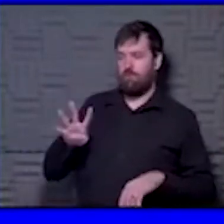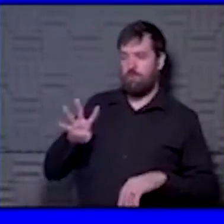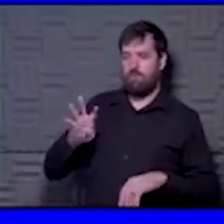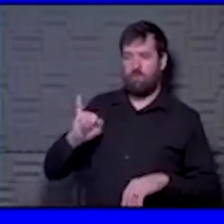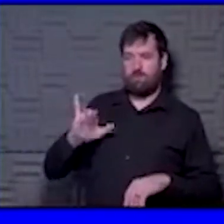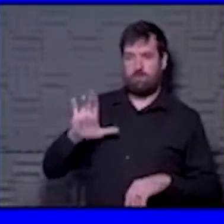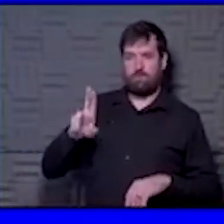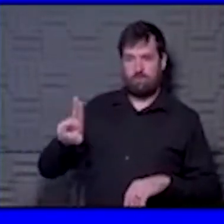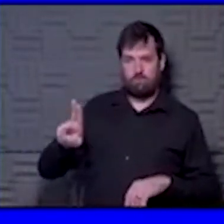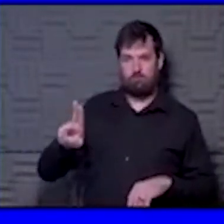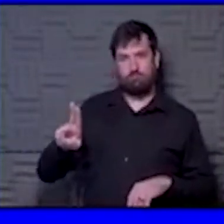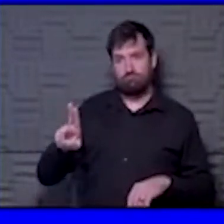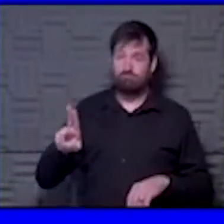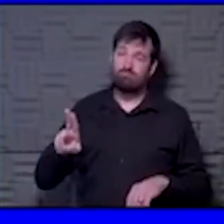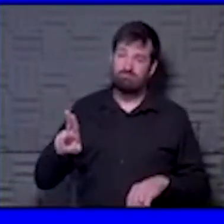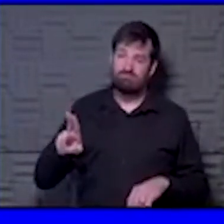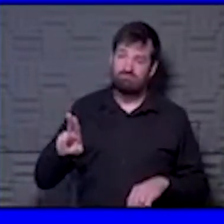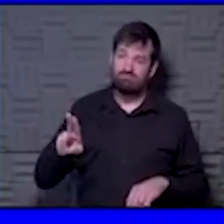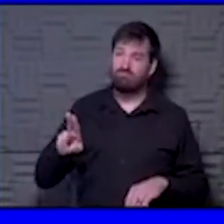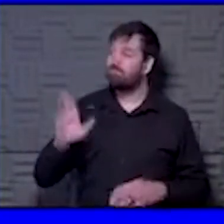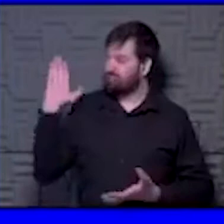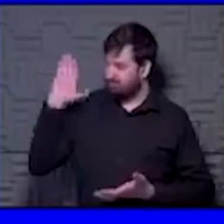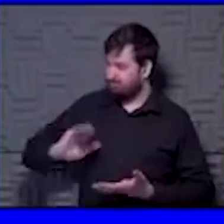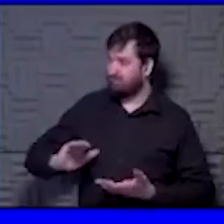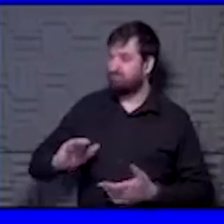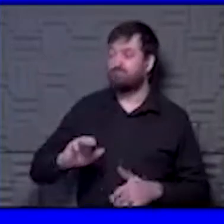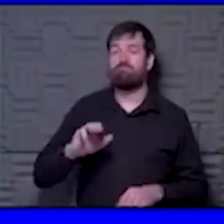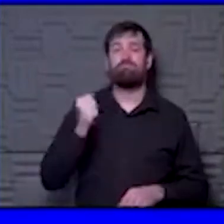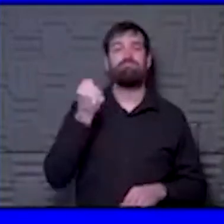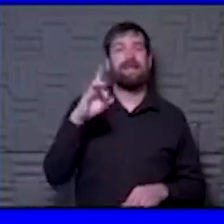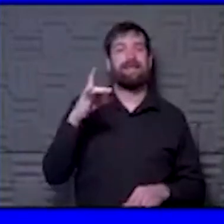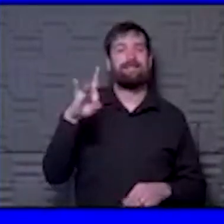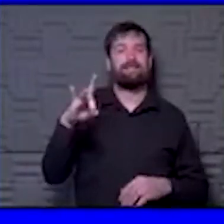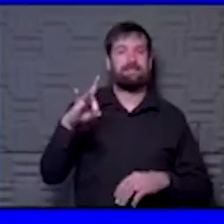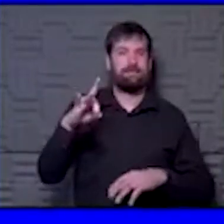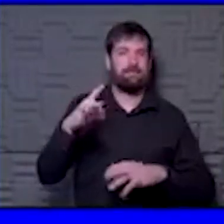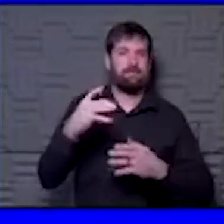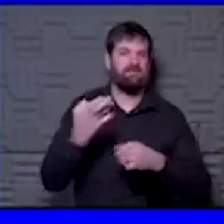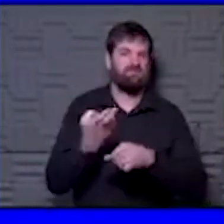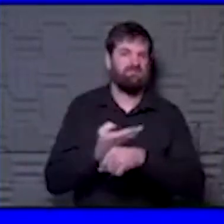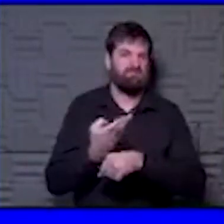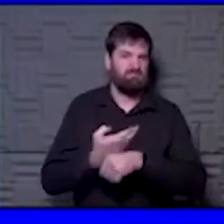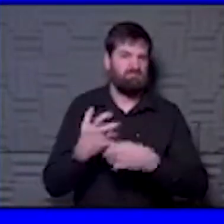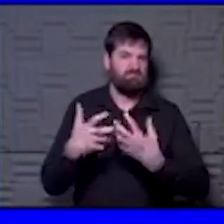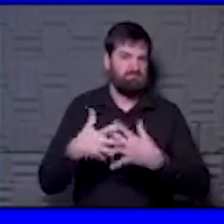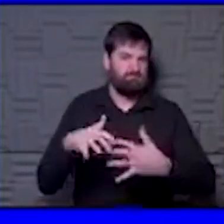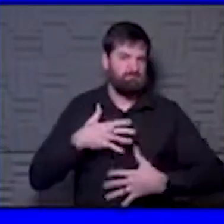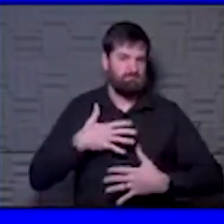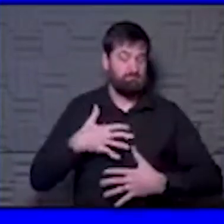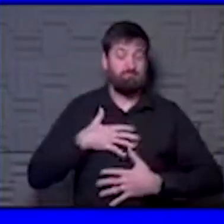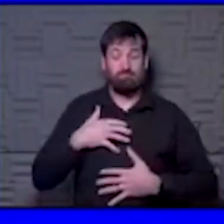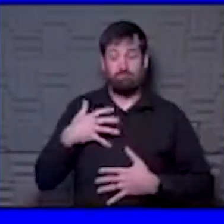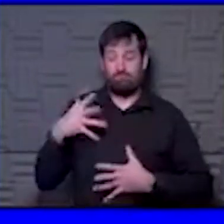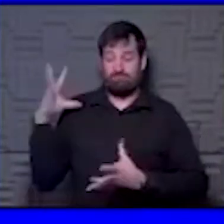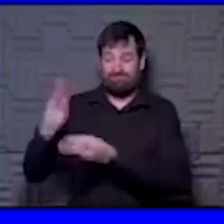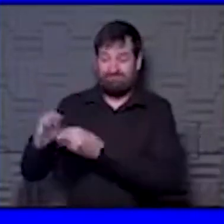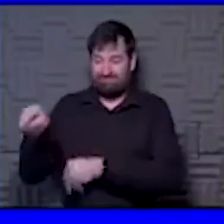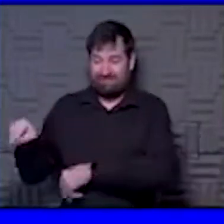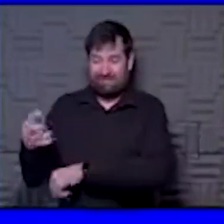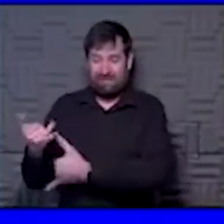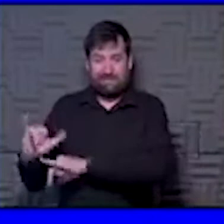which is, a fairly good portion, and 18 on the ventilator. Also down. We do have 61 in